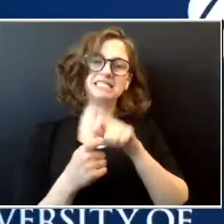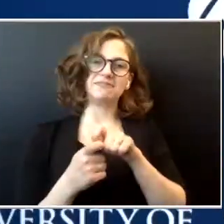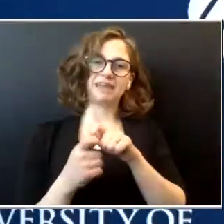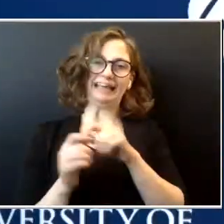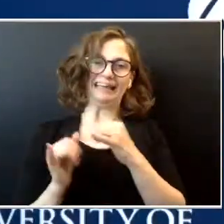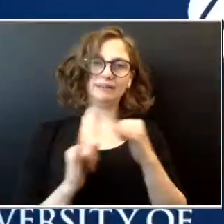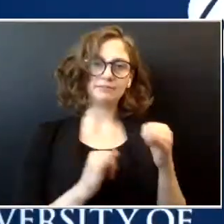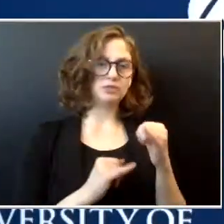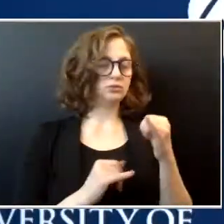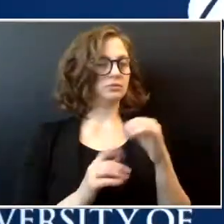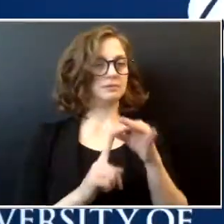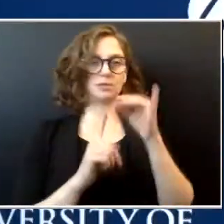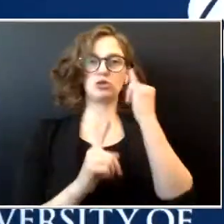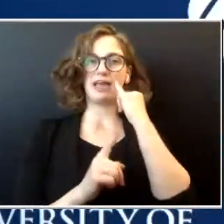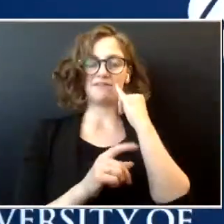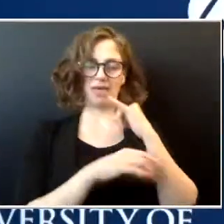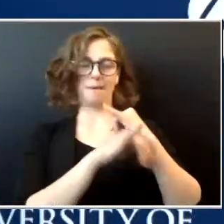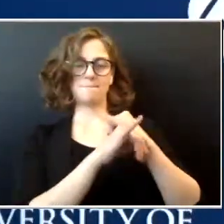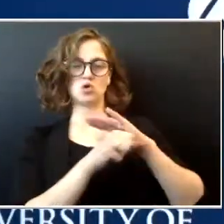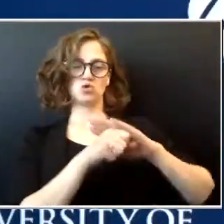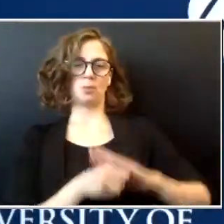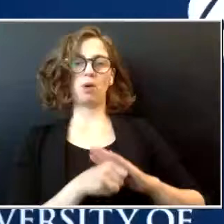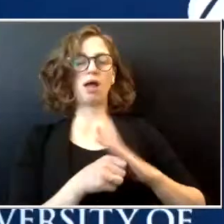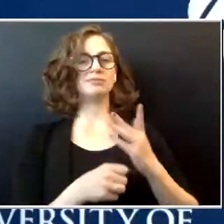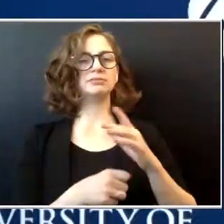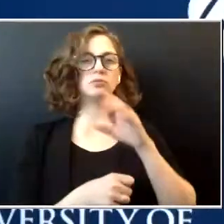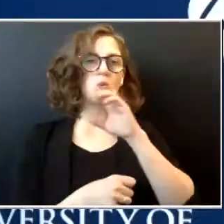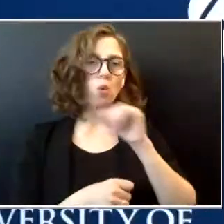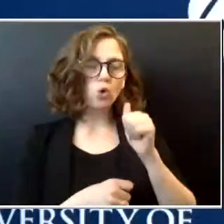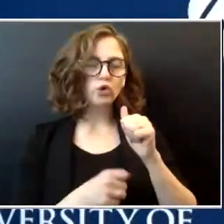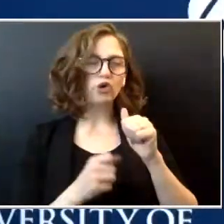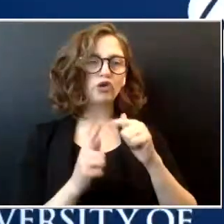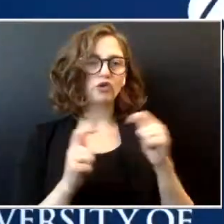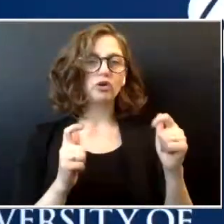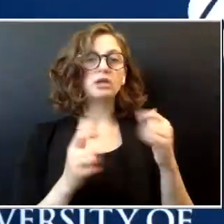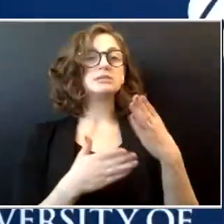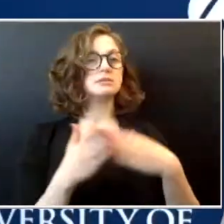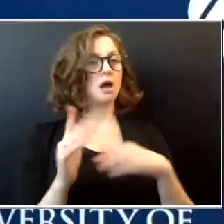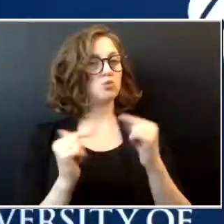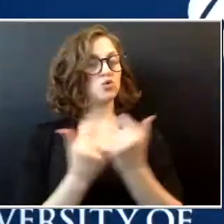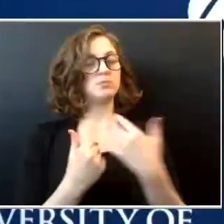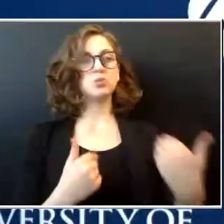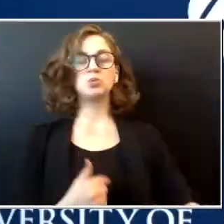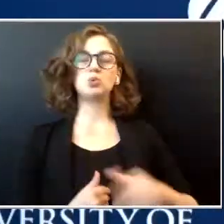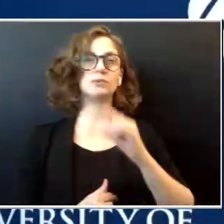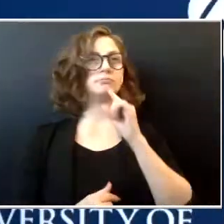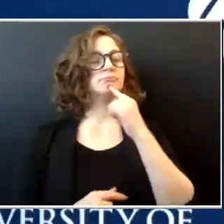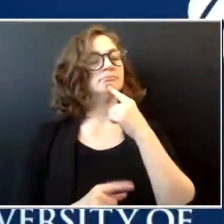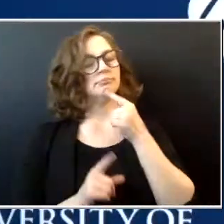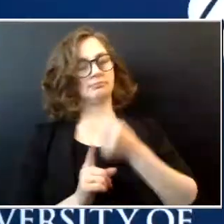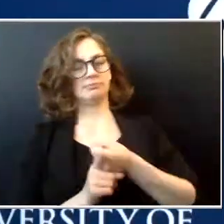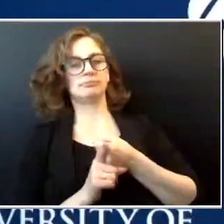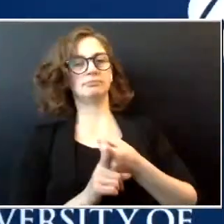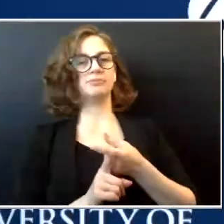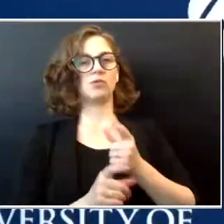age, there are still groups that are vitally impacted by COVID on a daily basis. Have a plan for if you do have symptoms, get